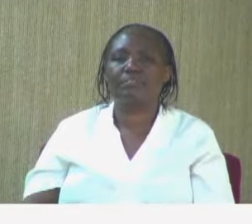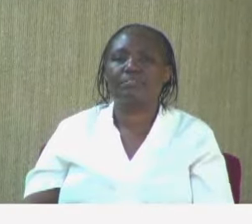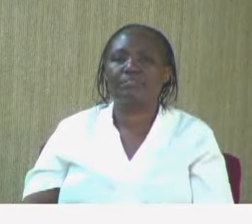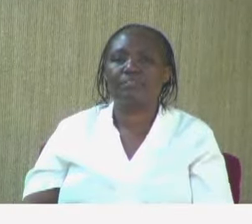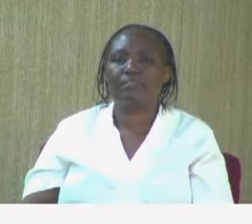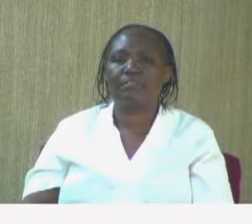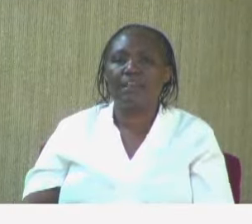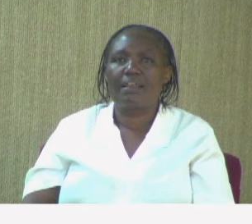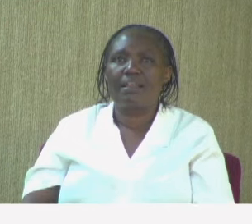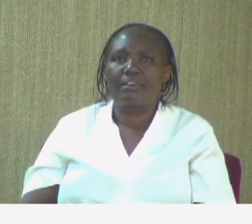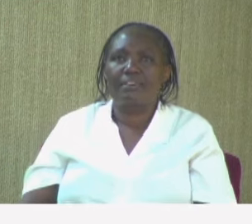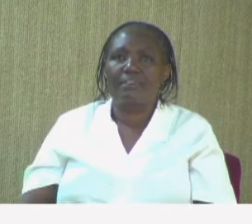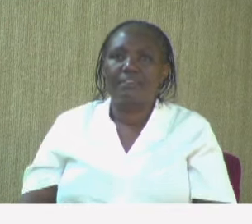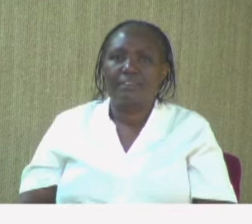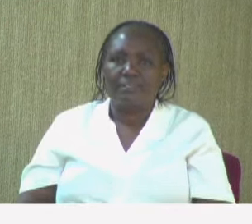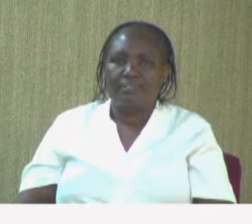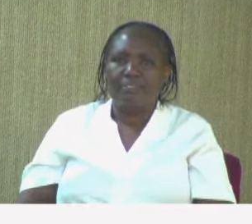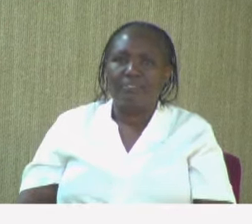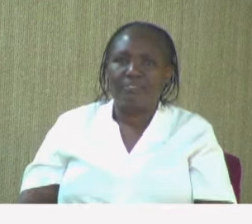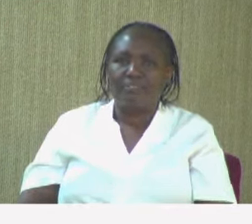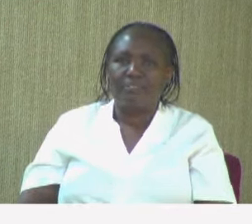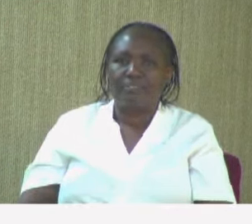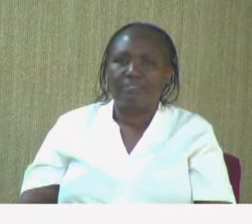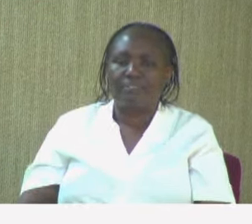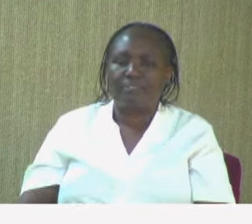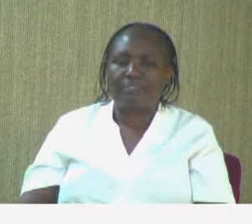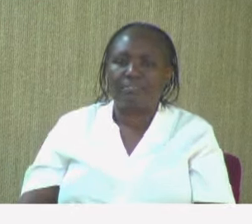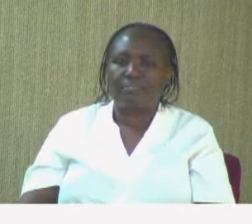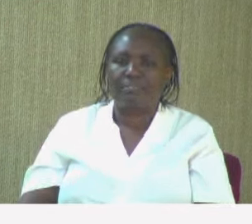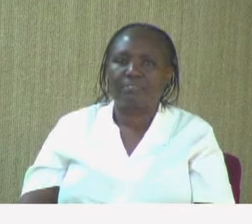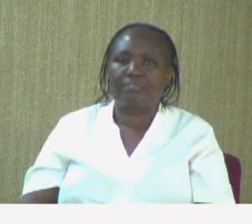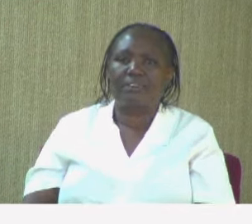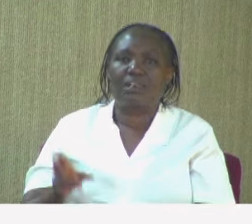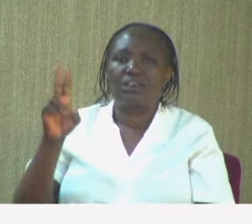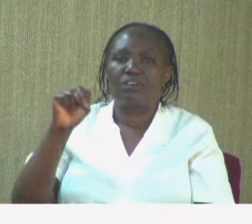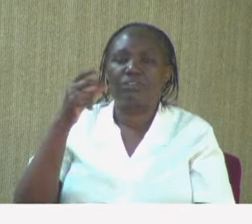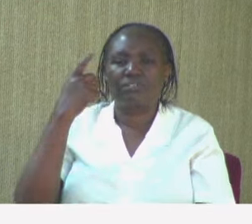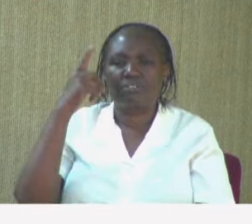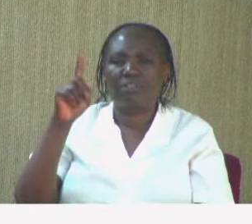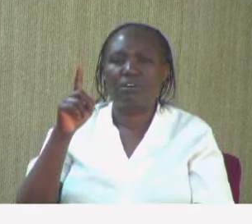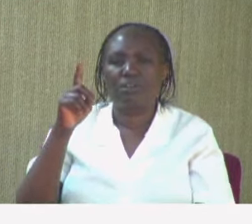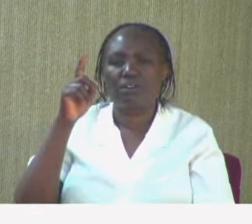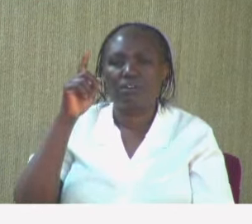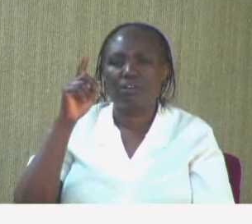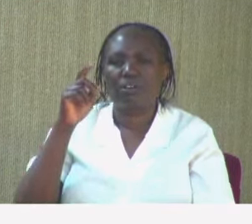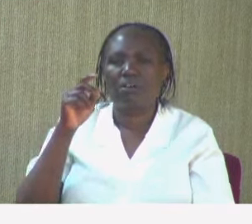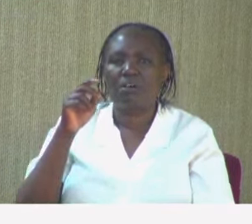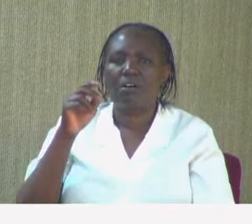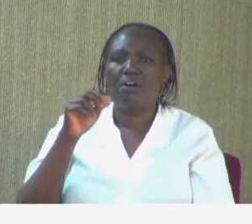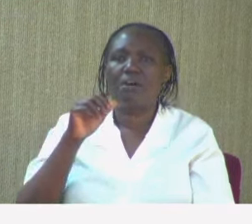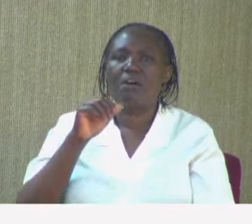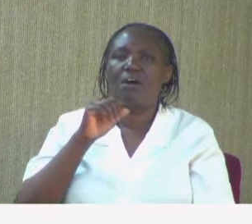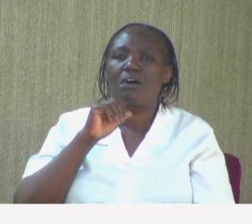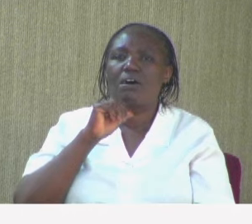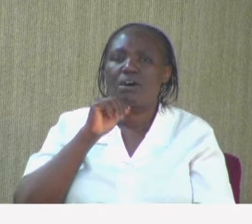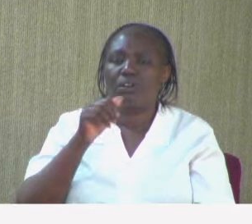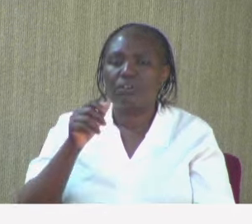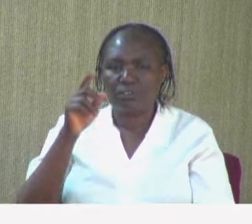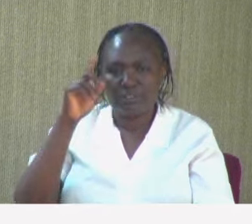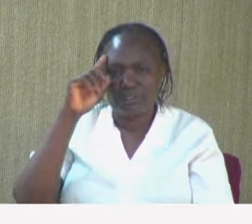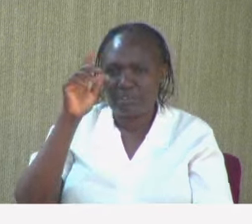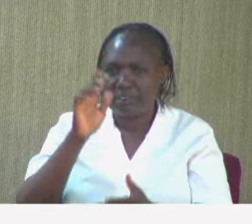prophesying, or the gift of prophecy, or spirit of prophecy, is not for unbelievers, but for those who do